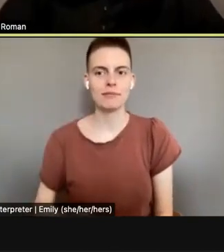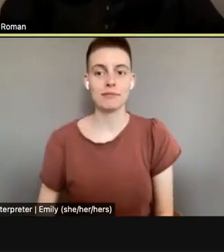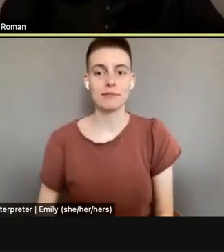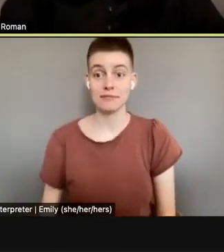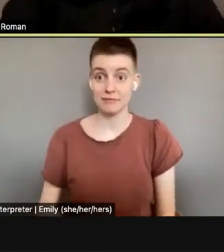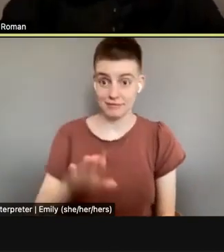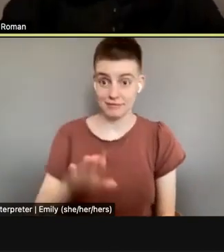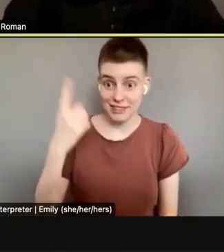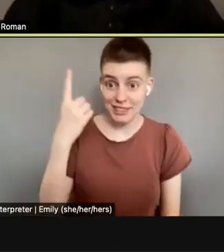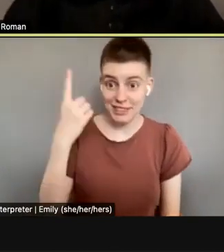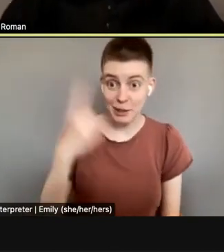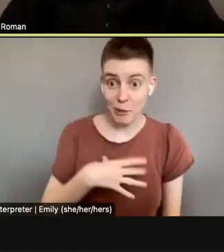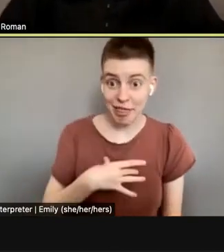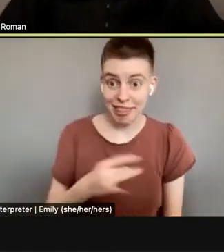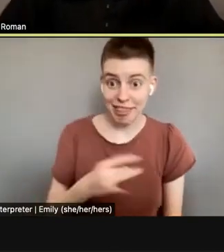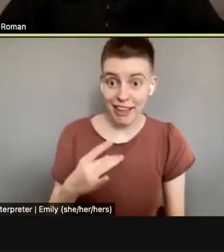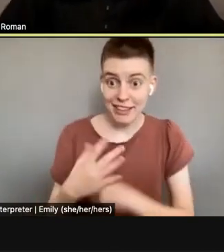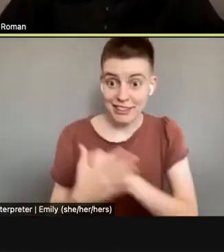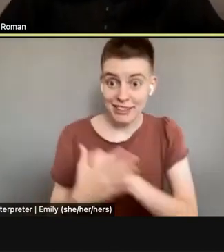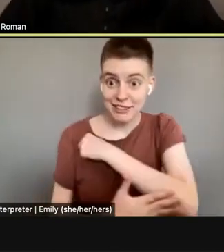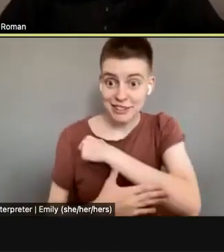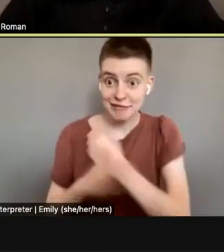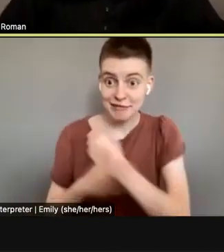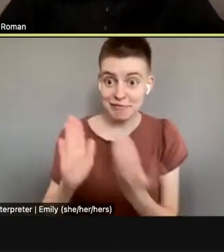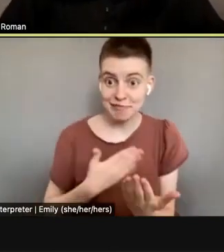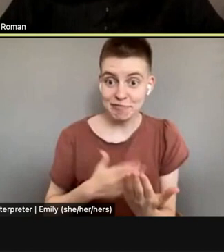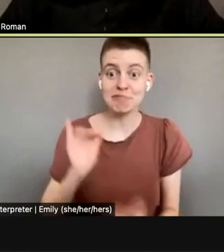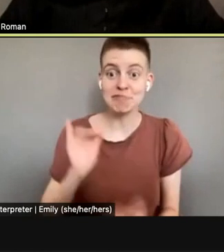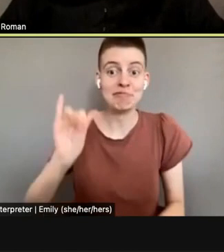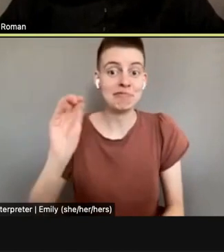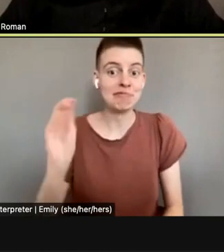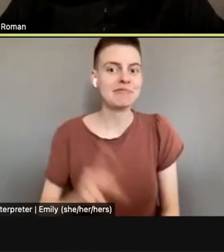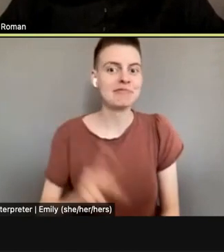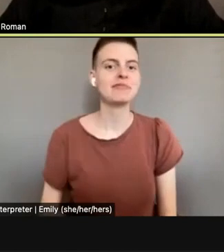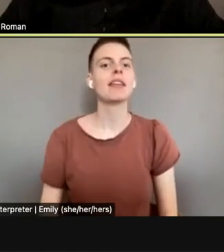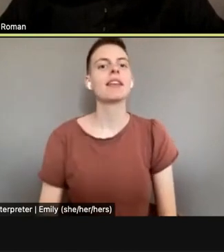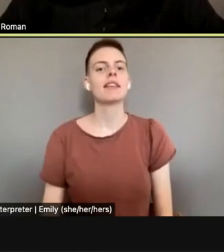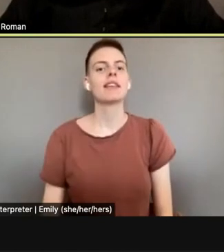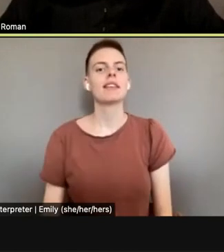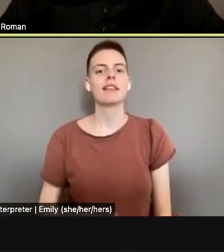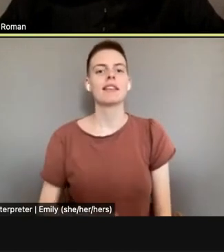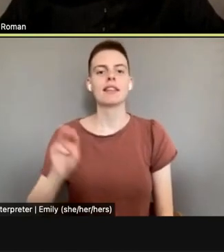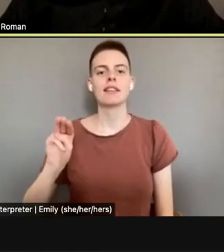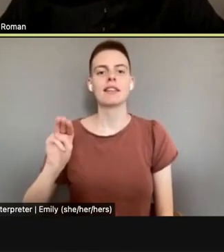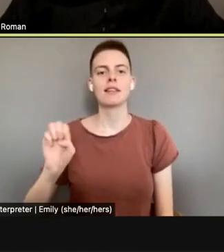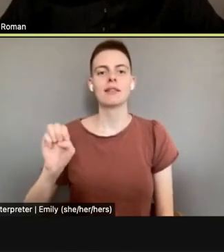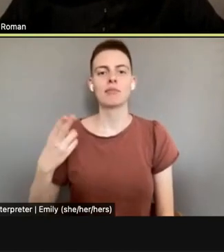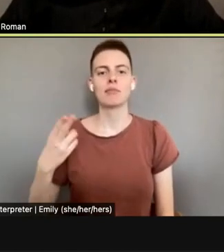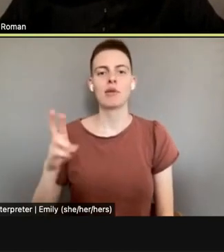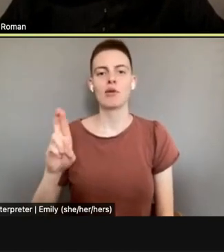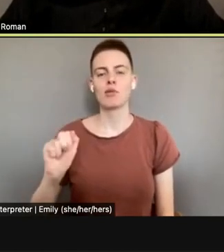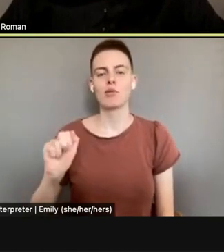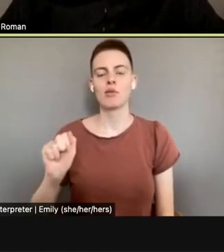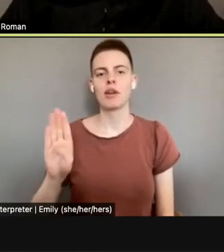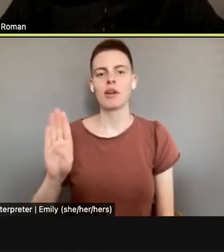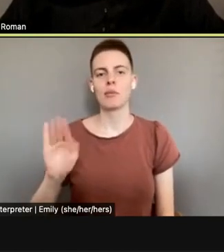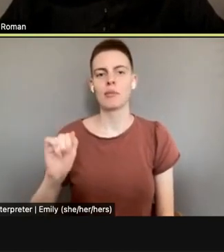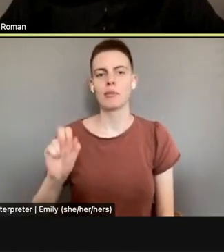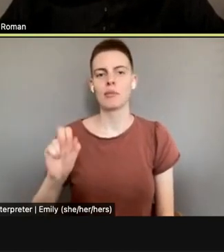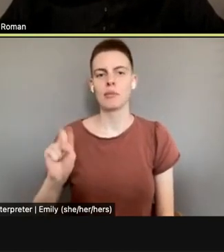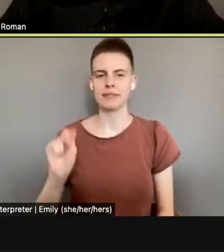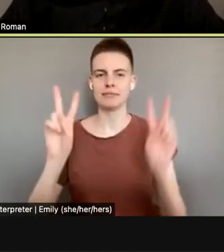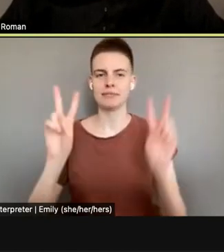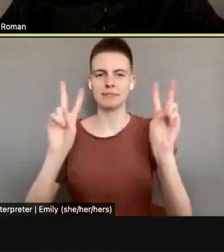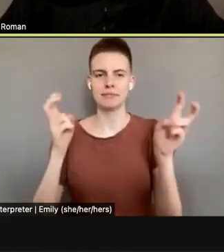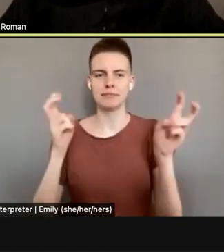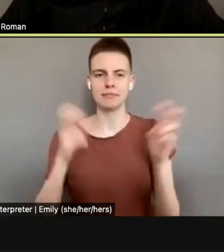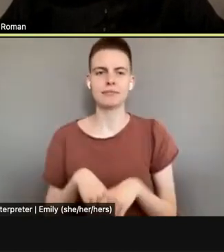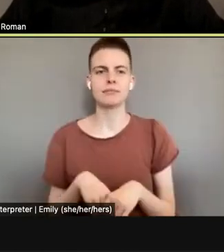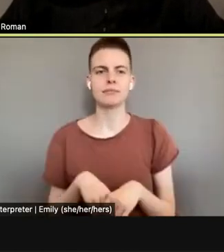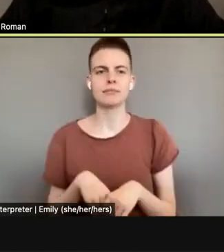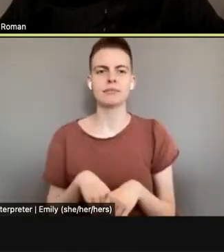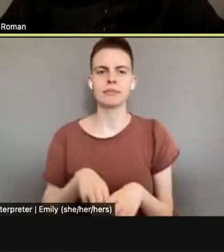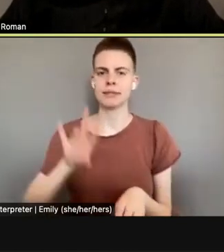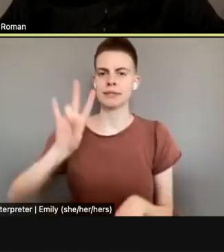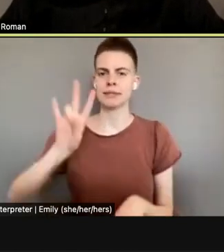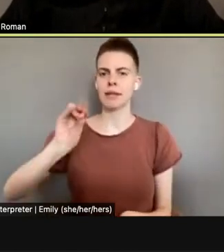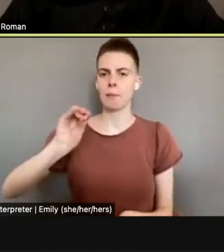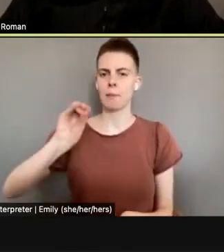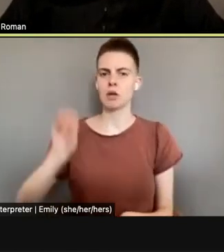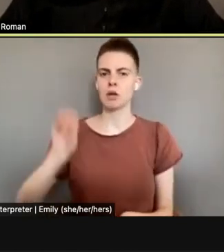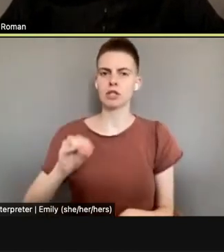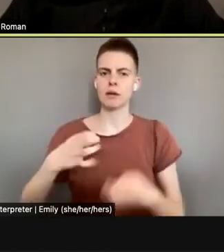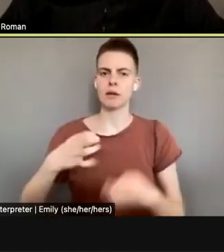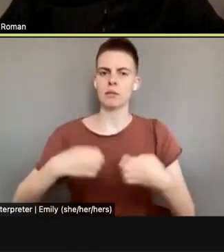Somebody likes country music. Only 7% of emotional meaning is conveyed in the actual words we speak.